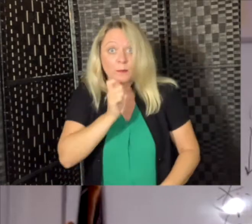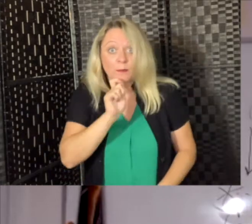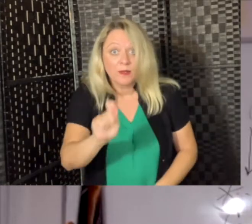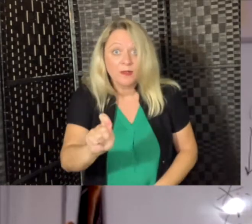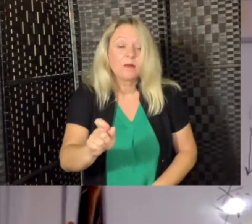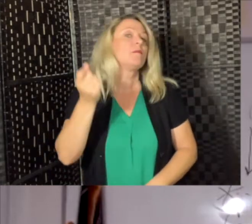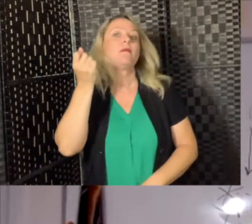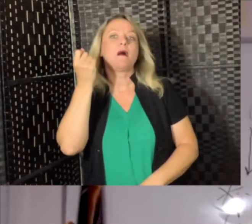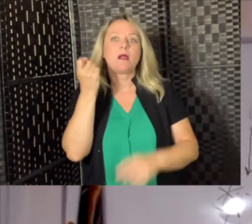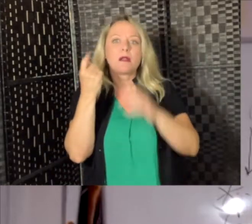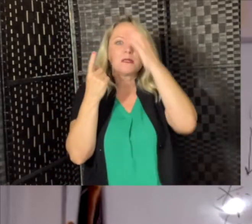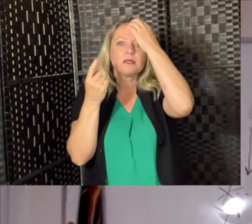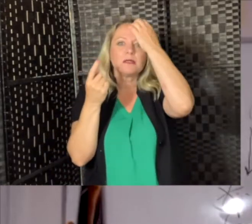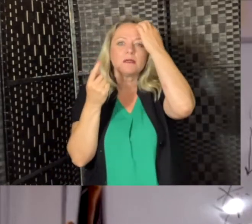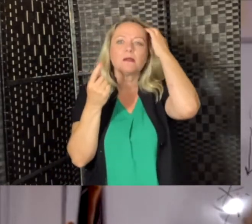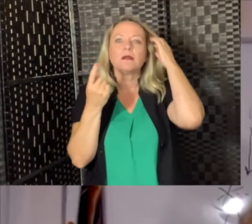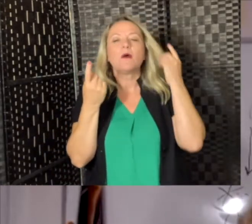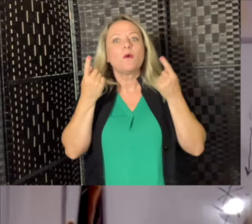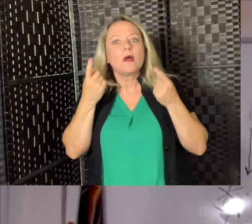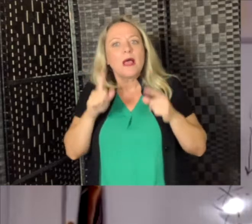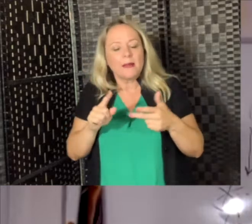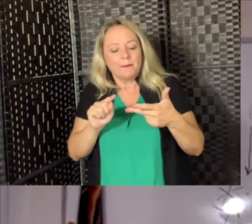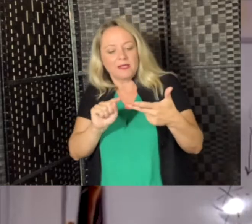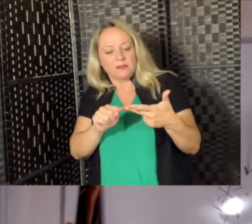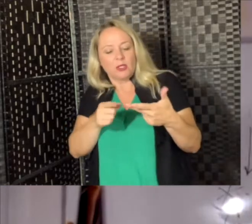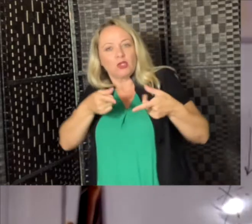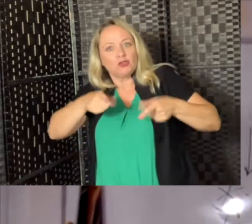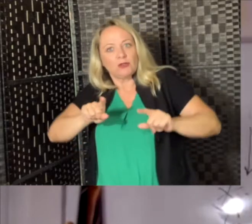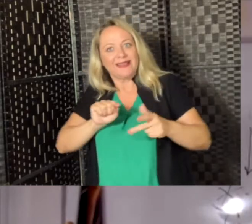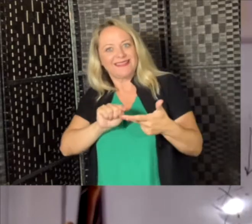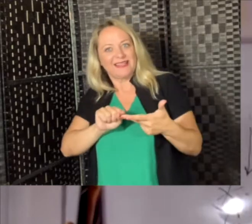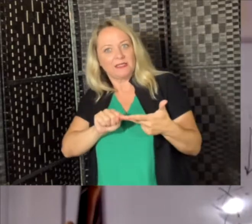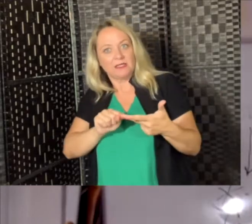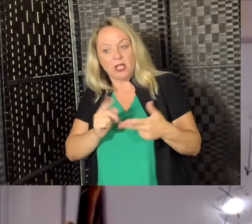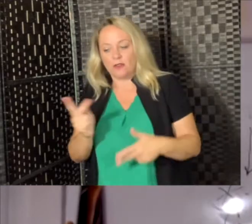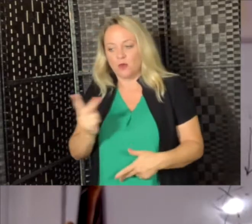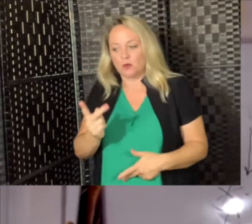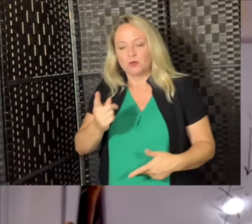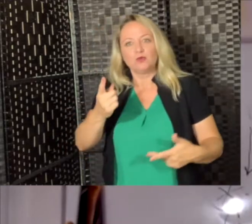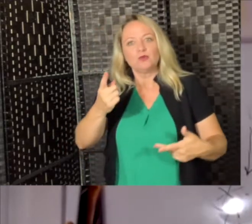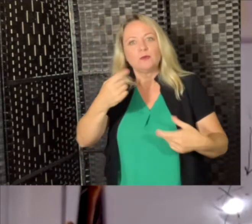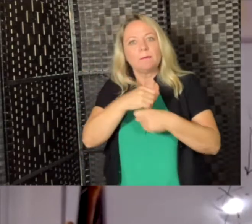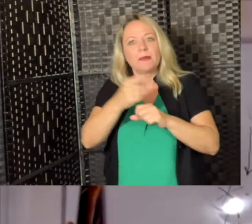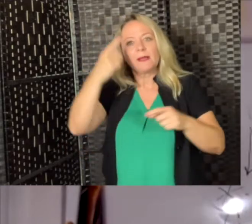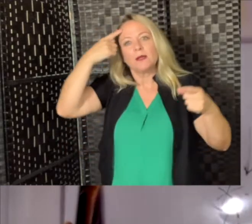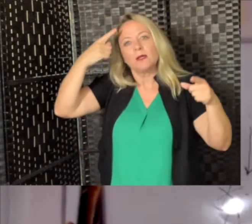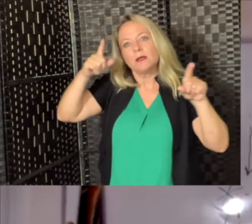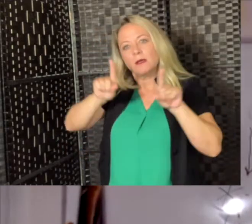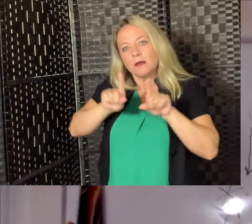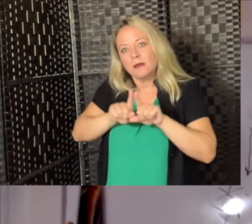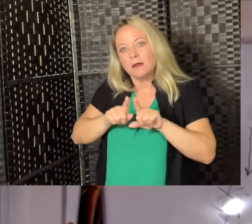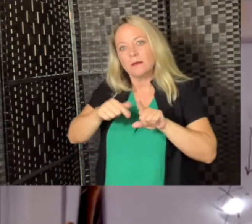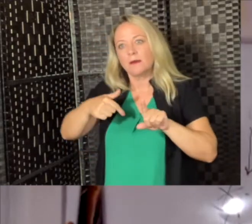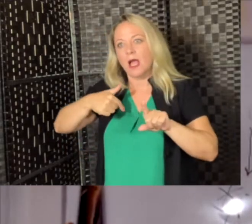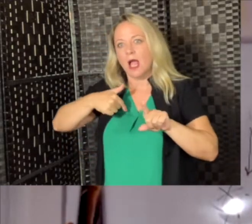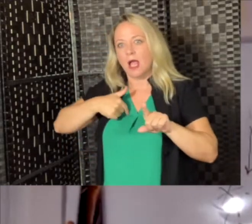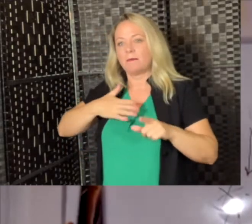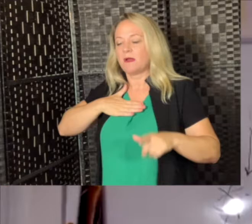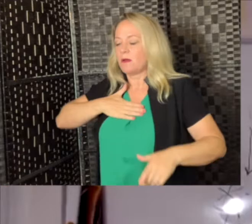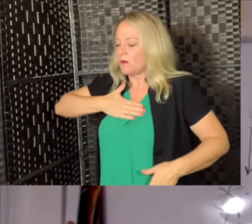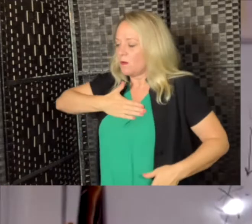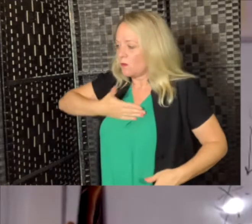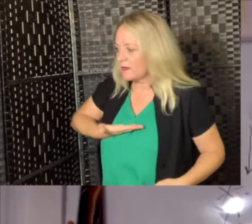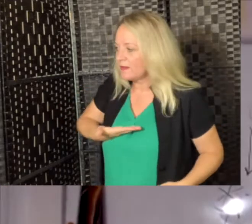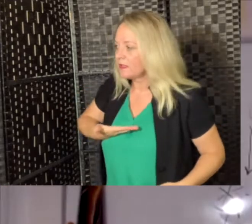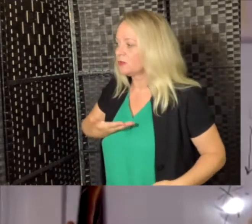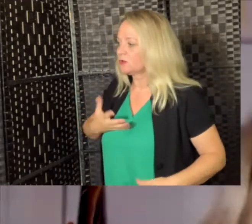world be the focus at any one time. I call that world travel. So let's